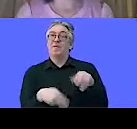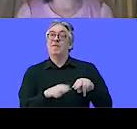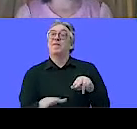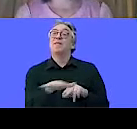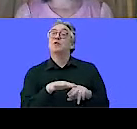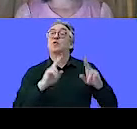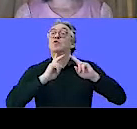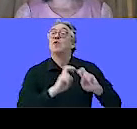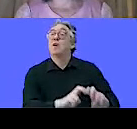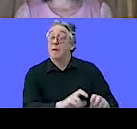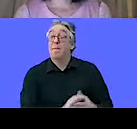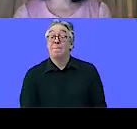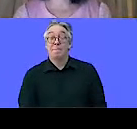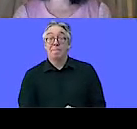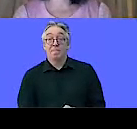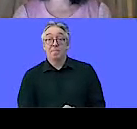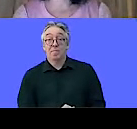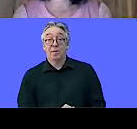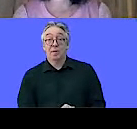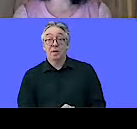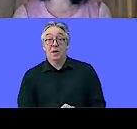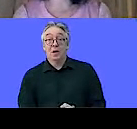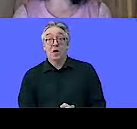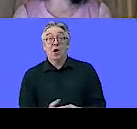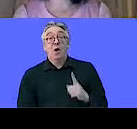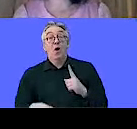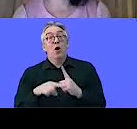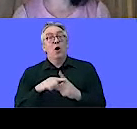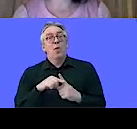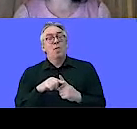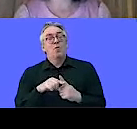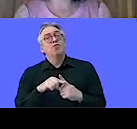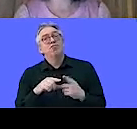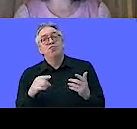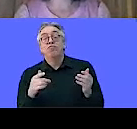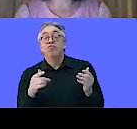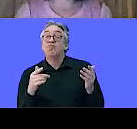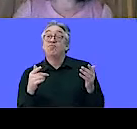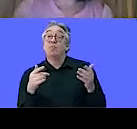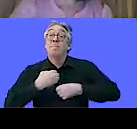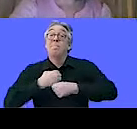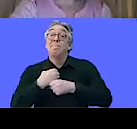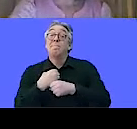able to provide access to them in a timely manner to policymakers and to the public.